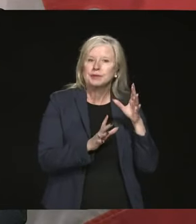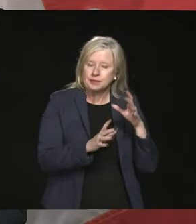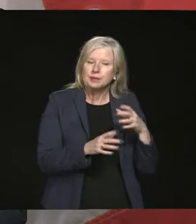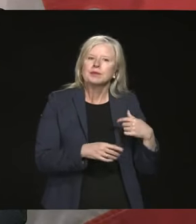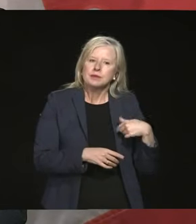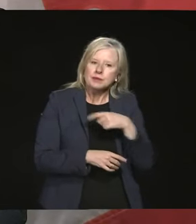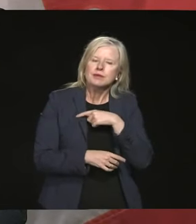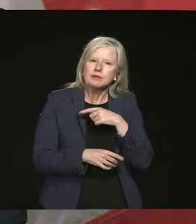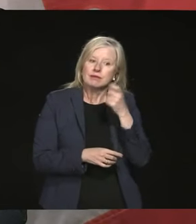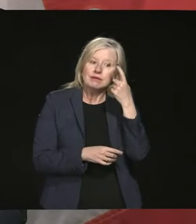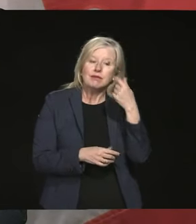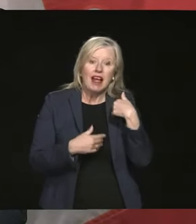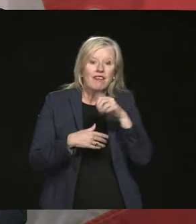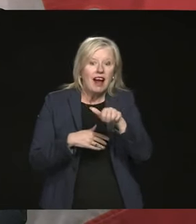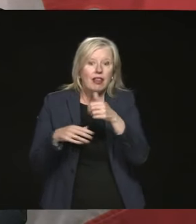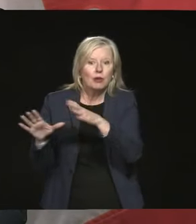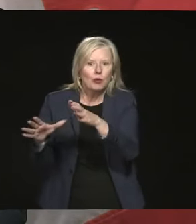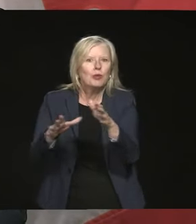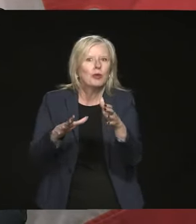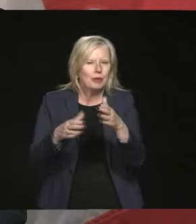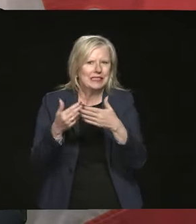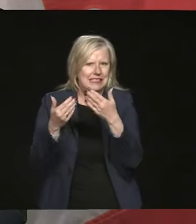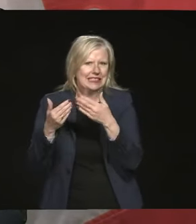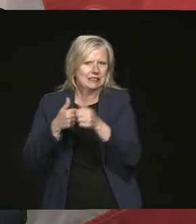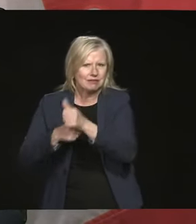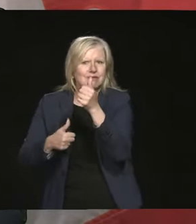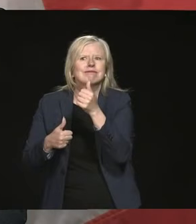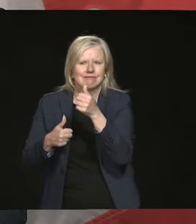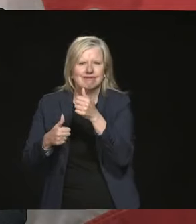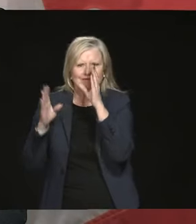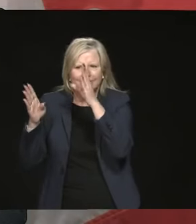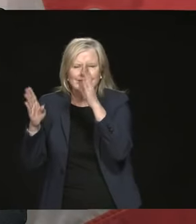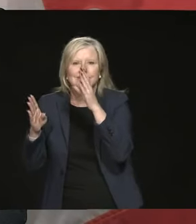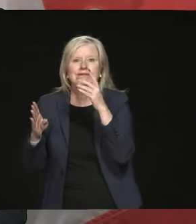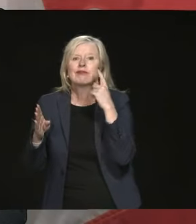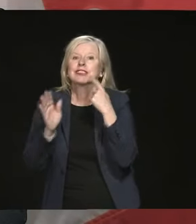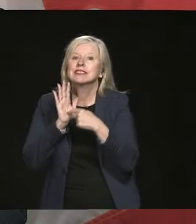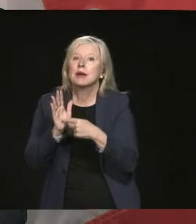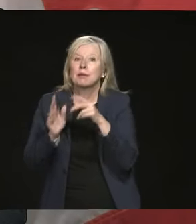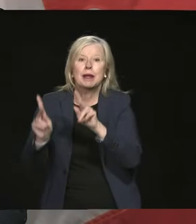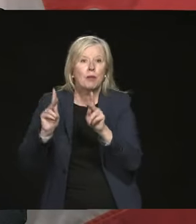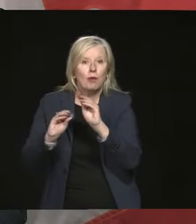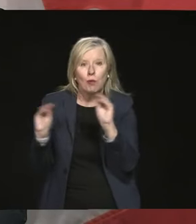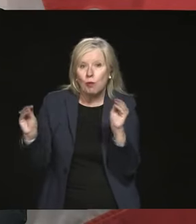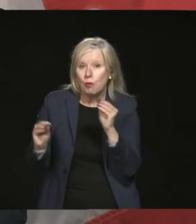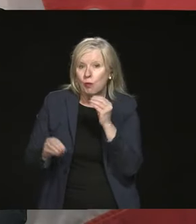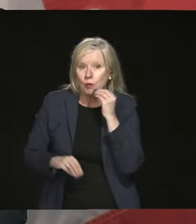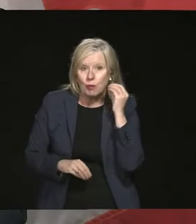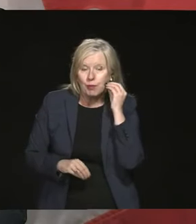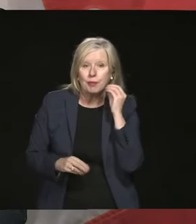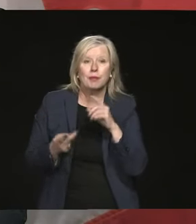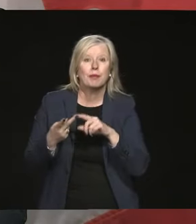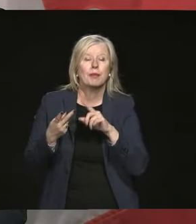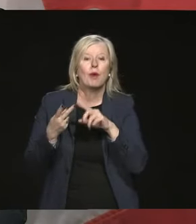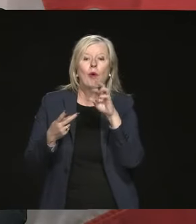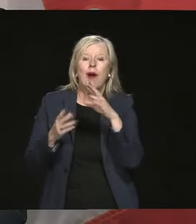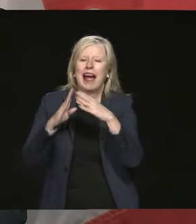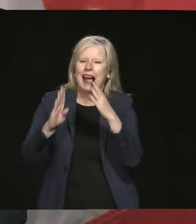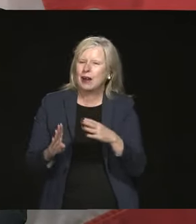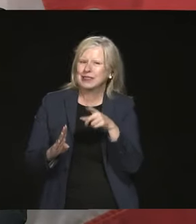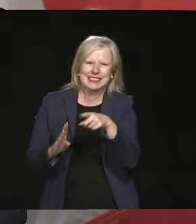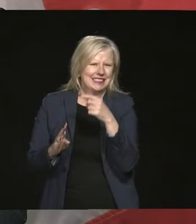sans that abri urgently ou need our situations attention, de including logement people who are précaires. experiencing Quand on homelessness n'a pas de domicile, il and est très precarious difficile de housing. suivre les Not conseils having de a santé home is a